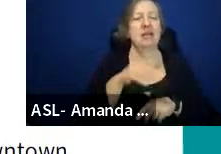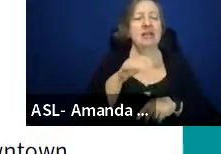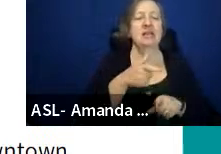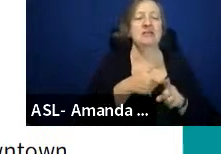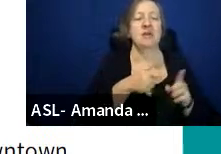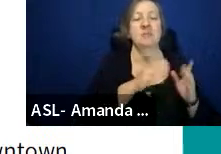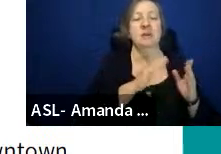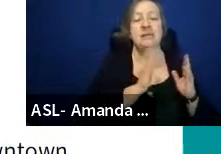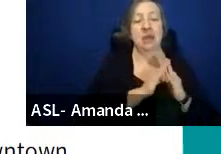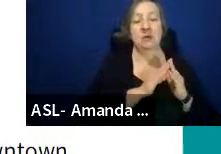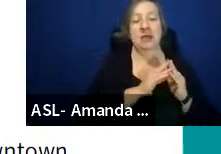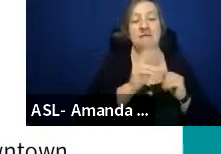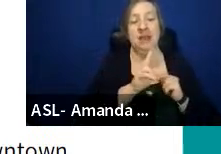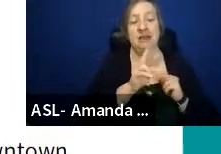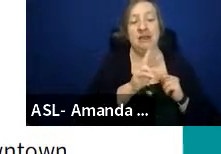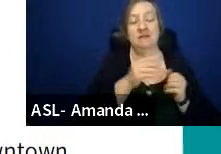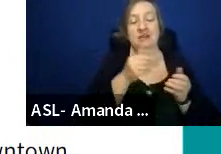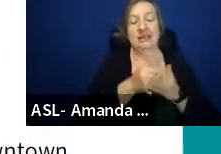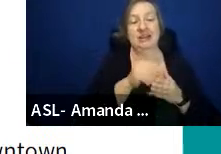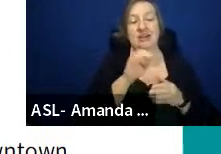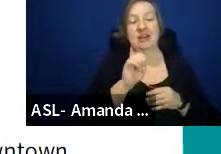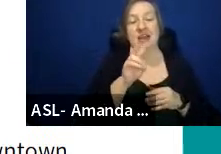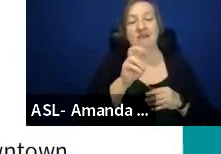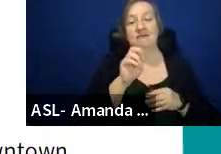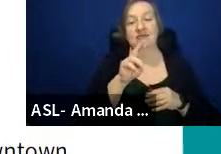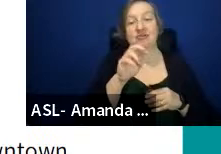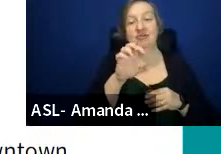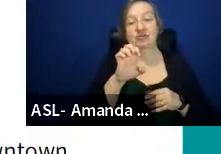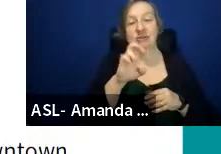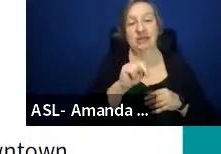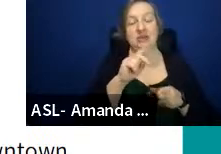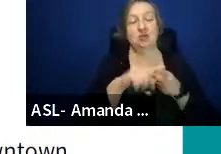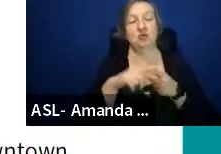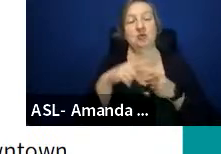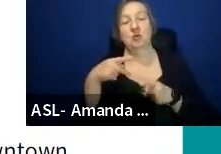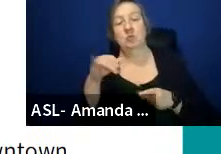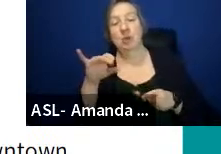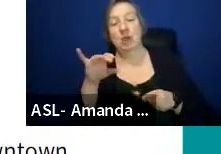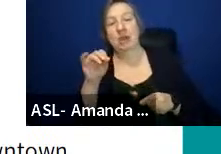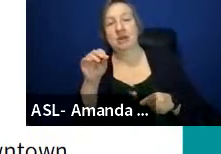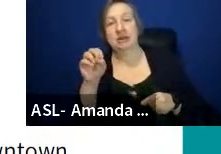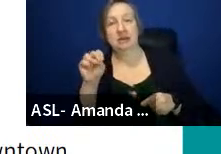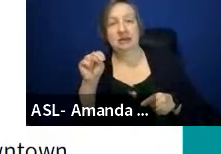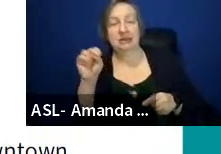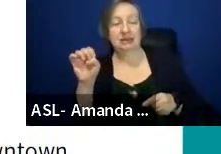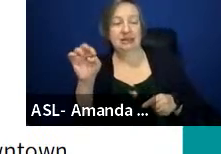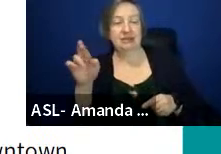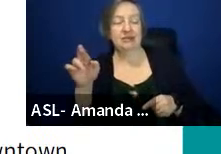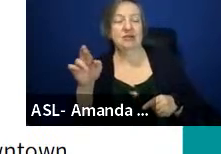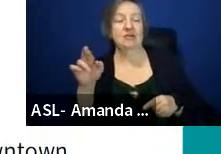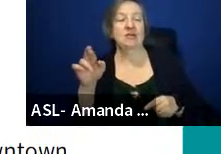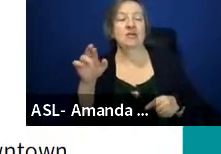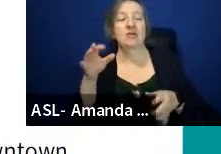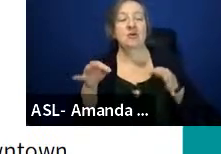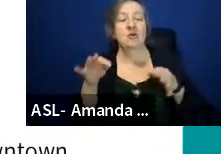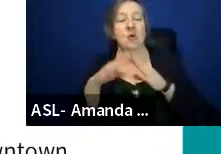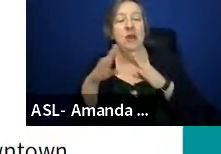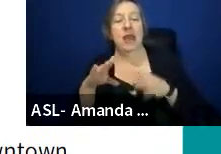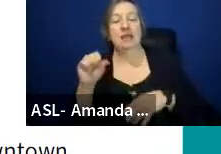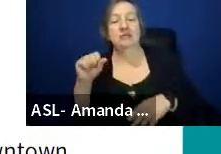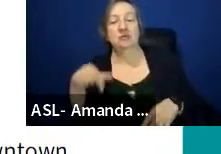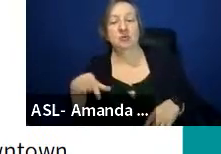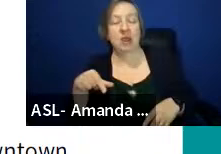downtown Vancouver near Evergreen Boulevard to the Pioneer Courthouse Square in downtown Portland. This is